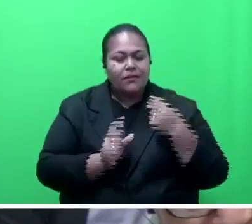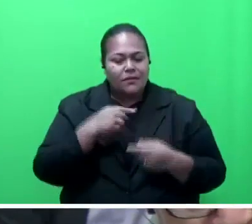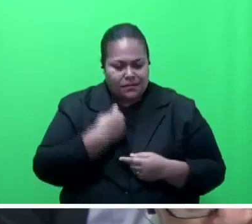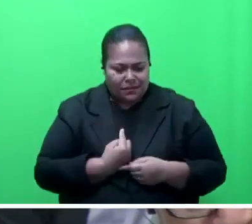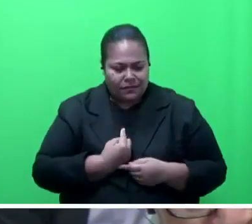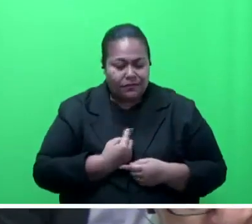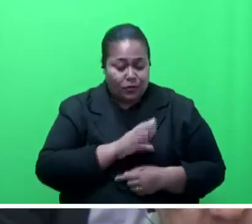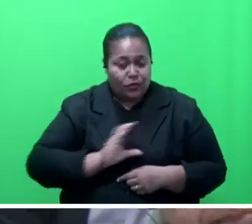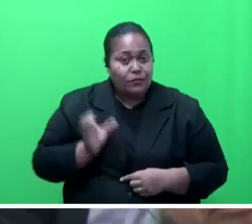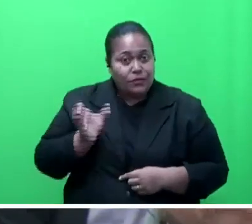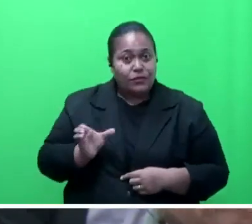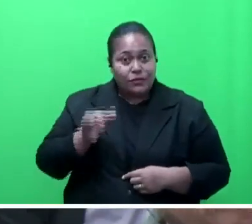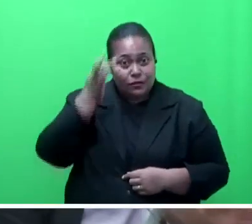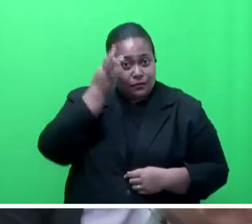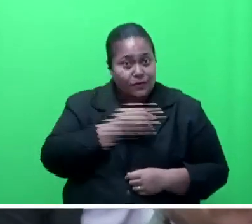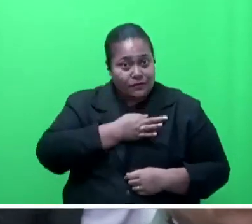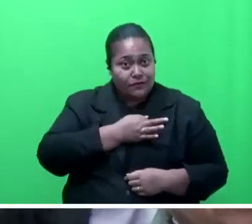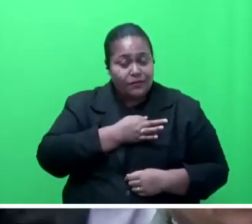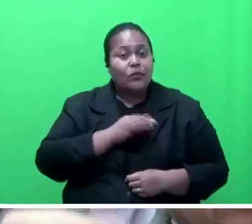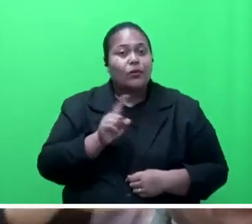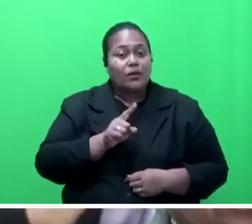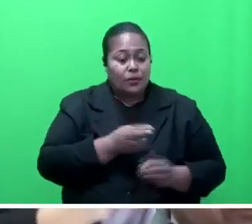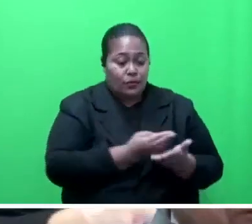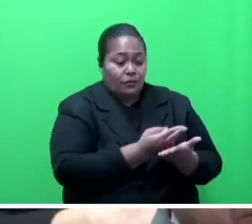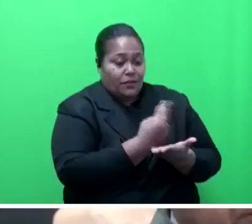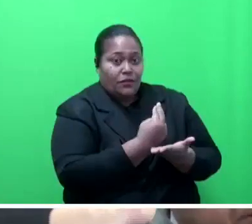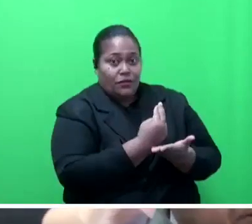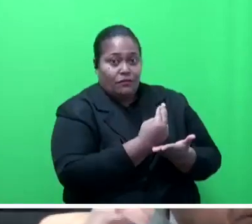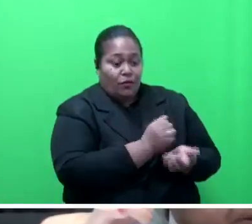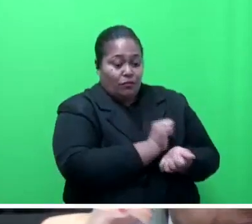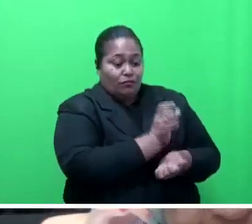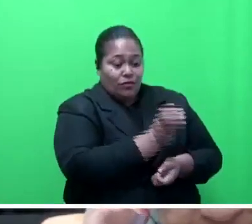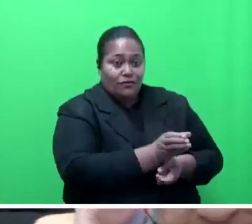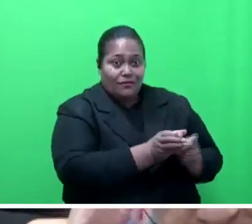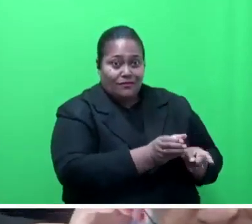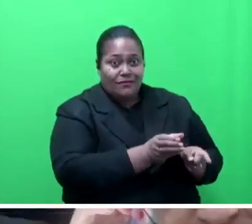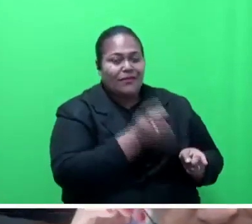whoever is the Commissioner, that the rehabilitation of the prisoner can actually take place. Thank you, sir.